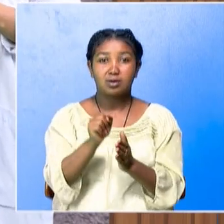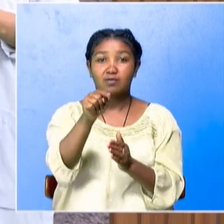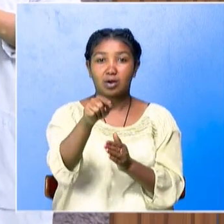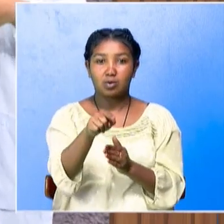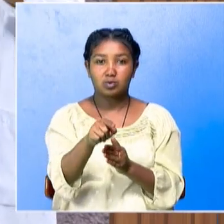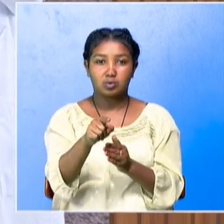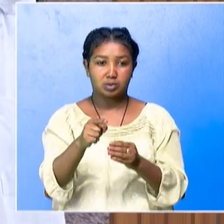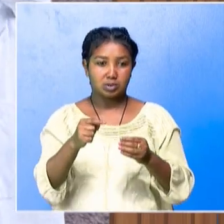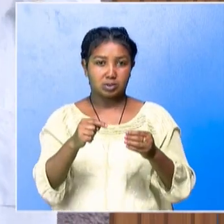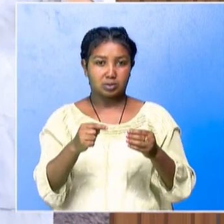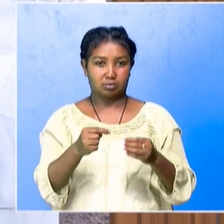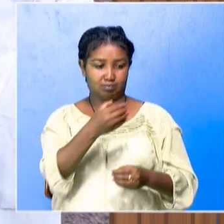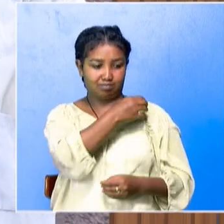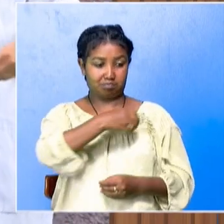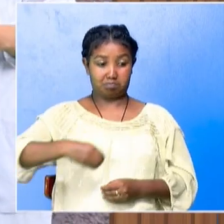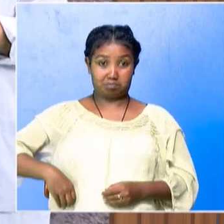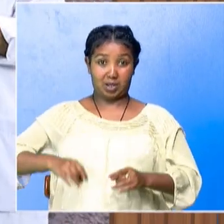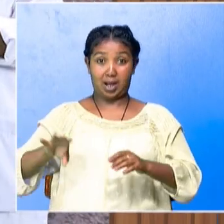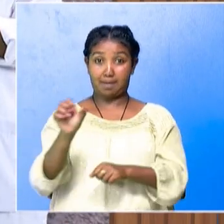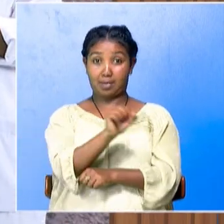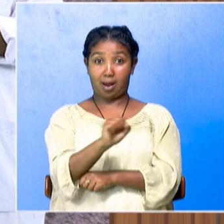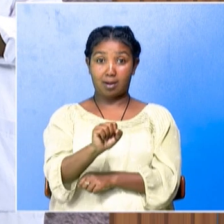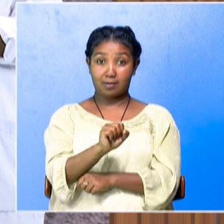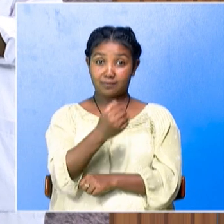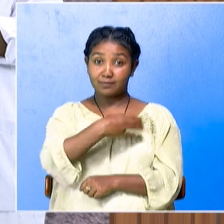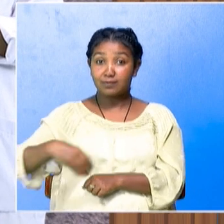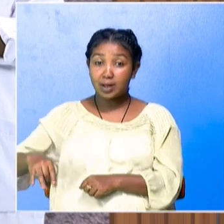not wear seat belt in the car,